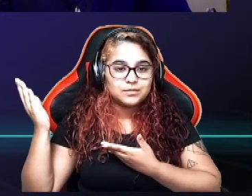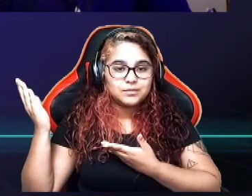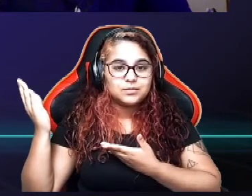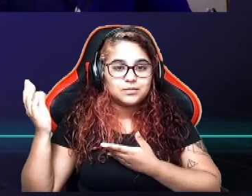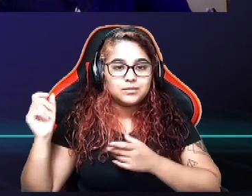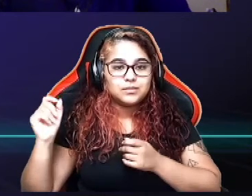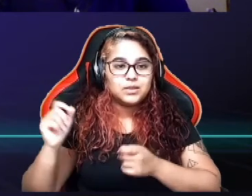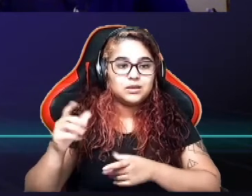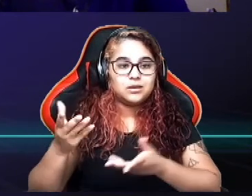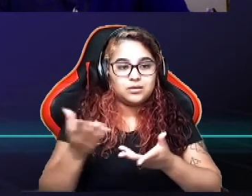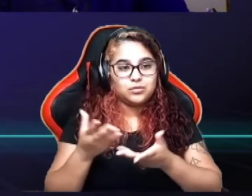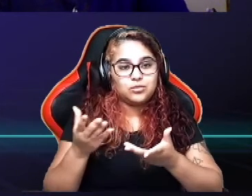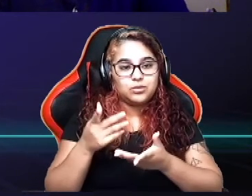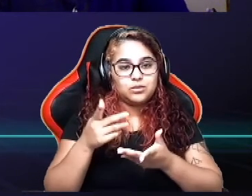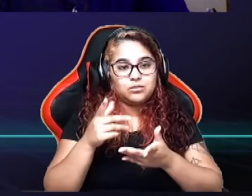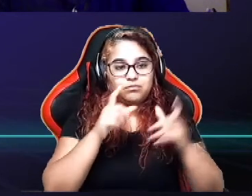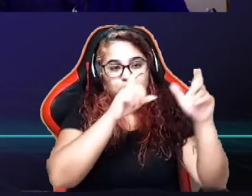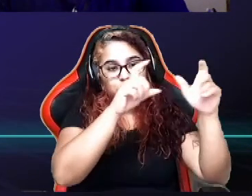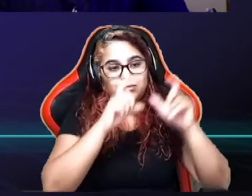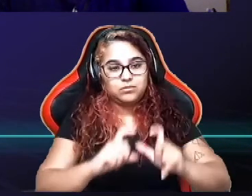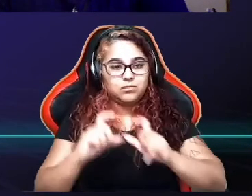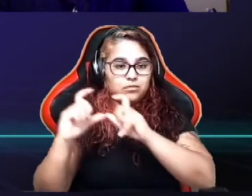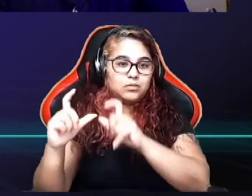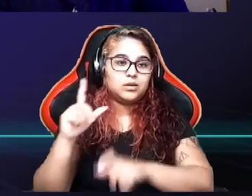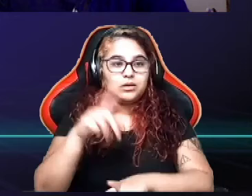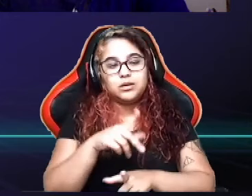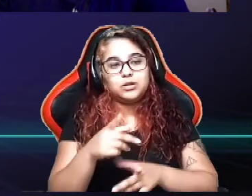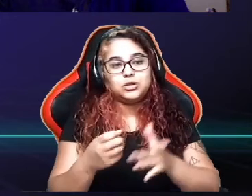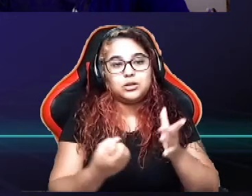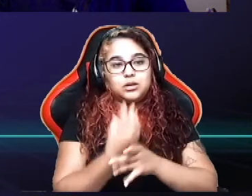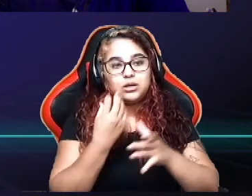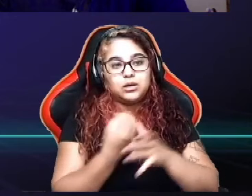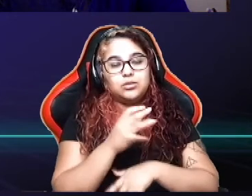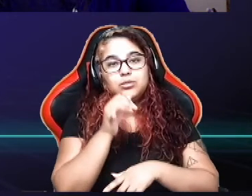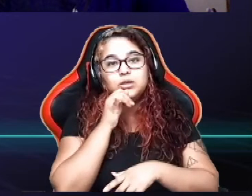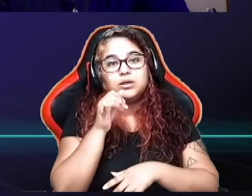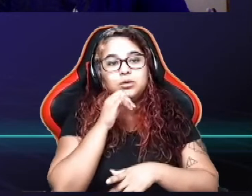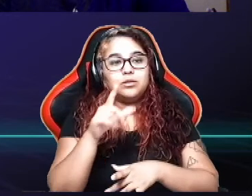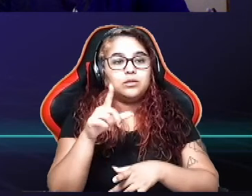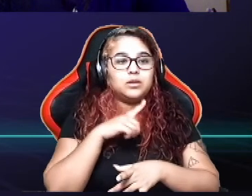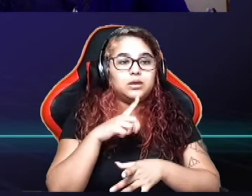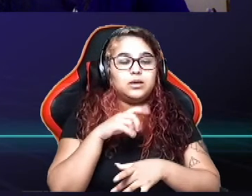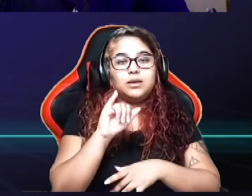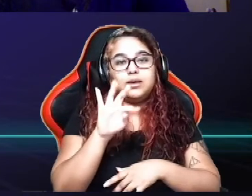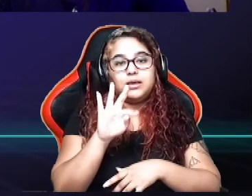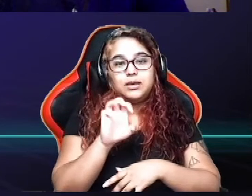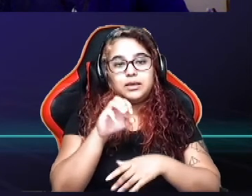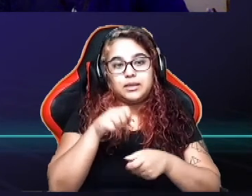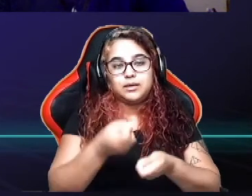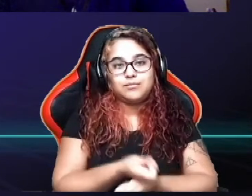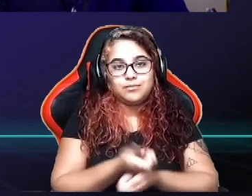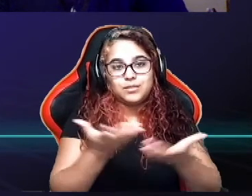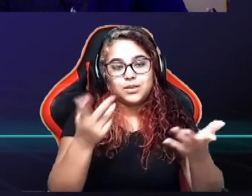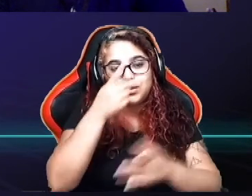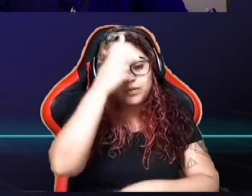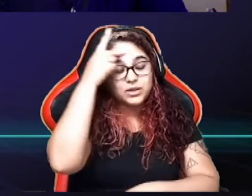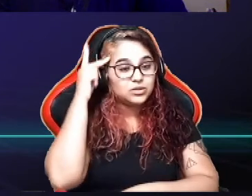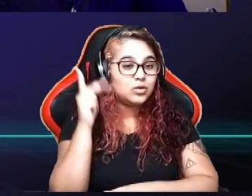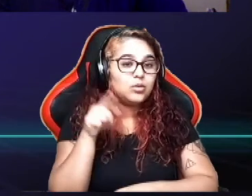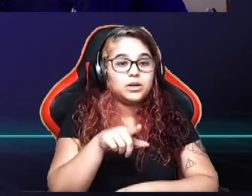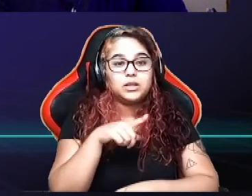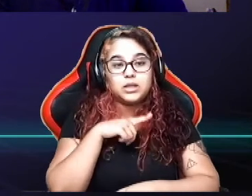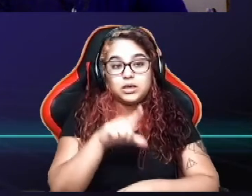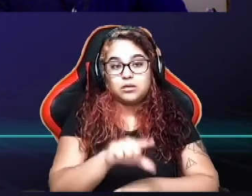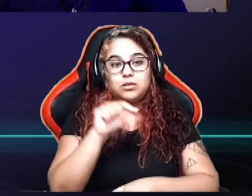next slide has some of the features like code generators to provide items for the